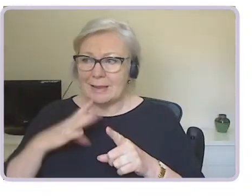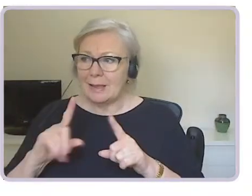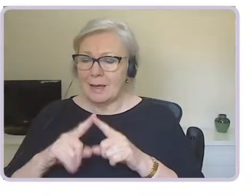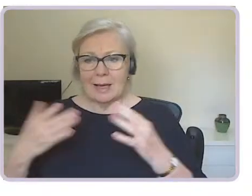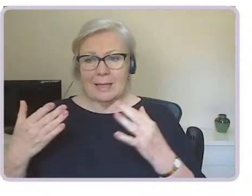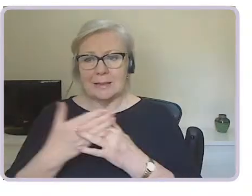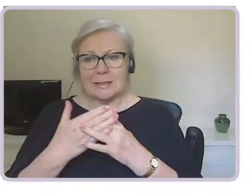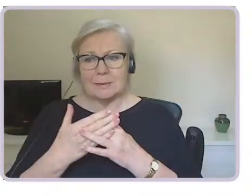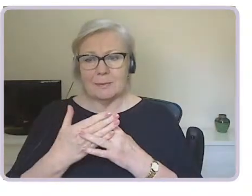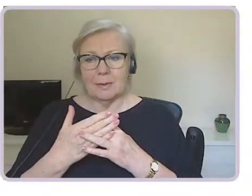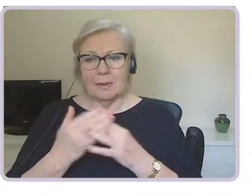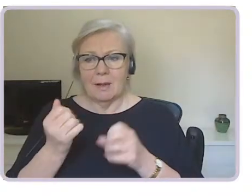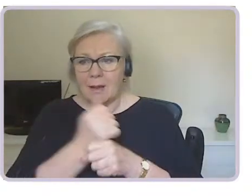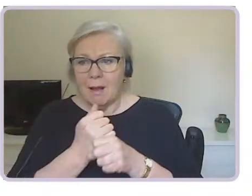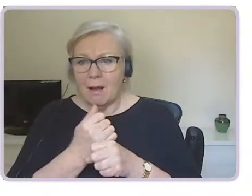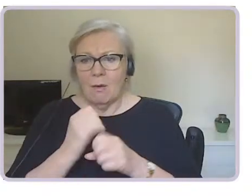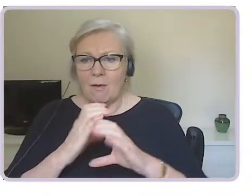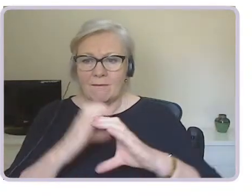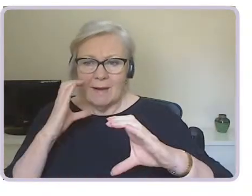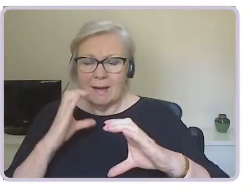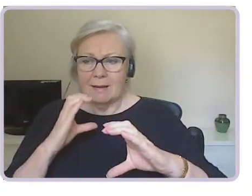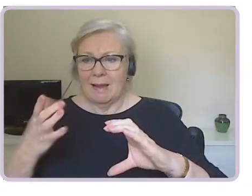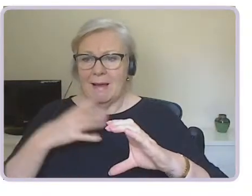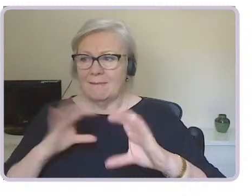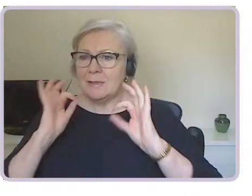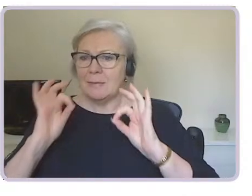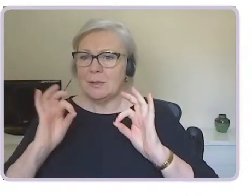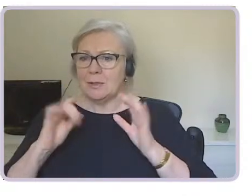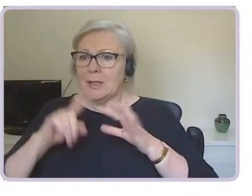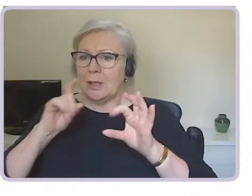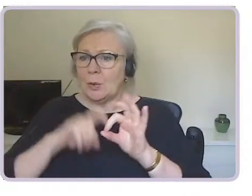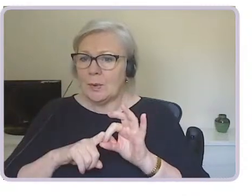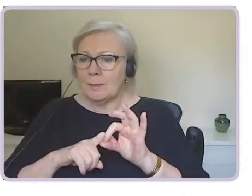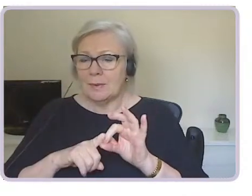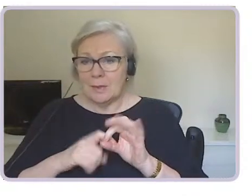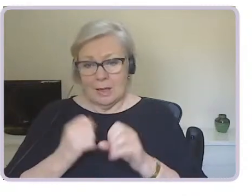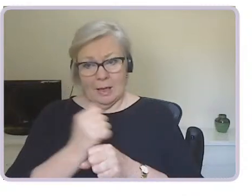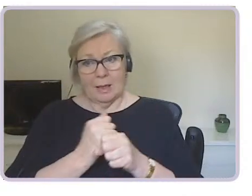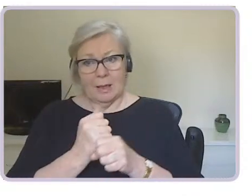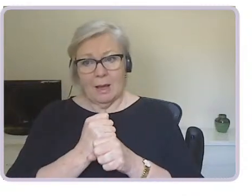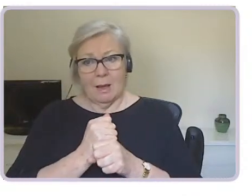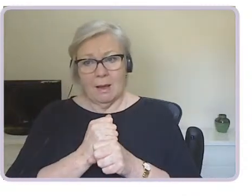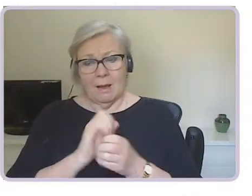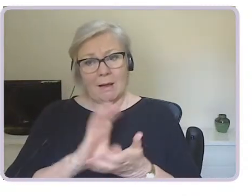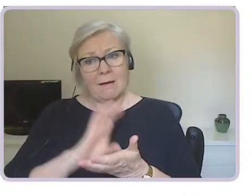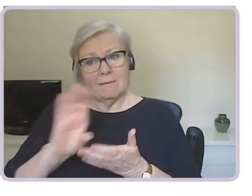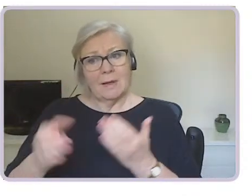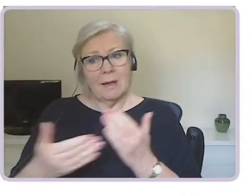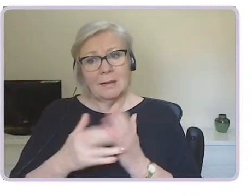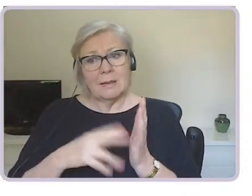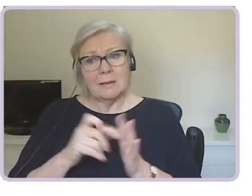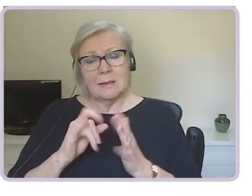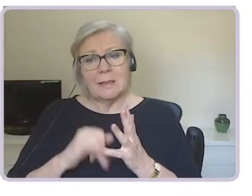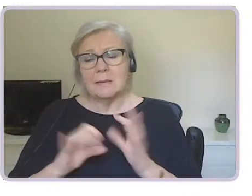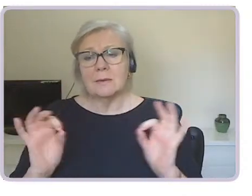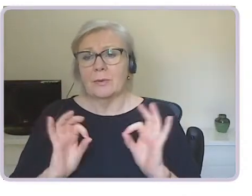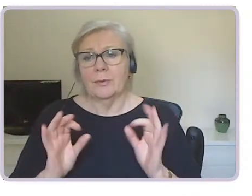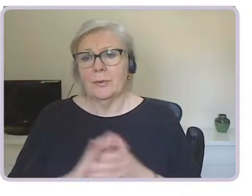specialised equipment to move. I understand now that a car is not something funded through NDIS, unless this has changed